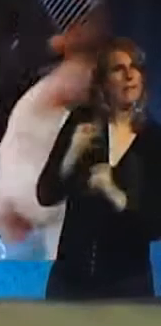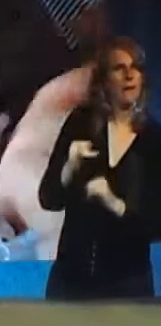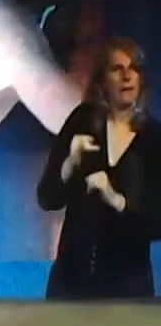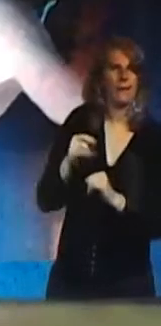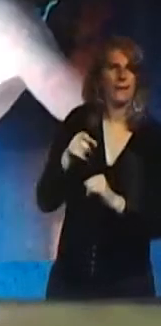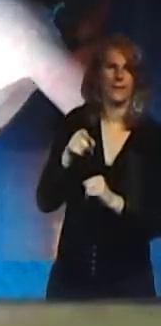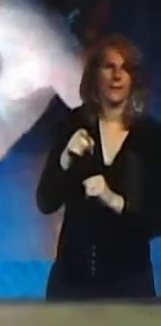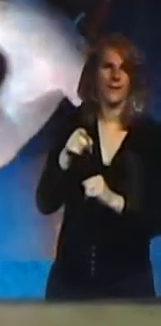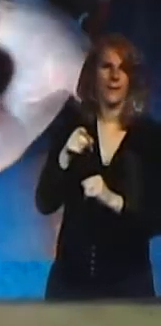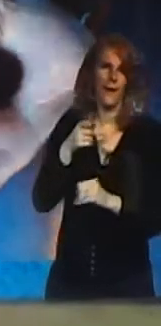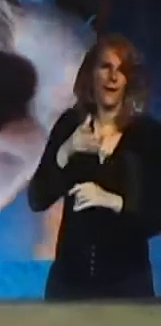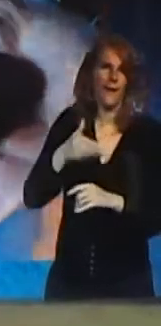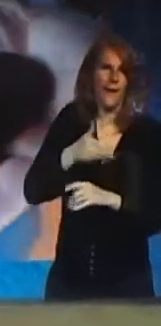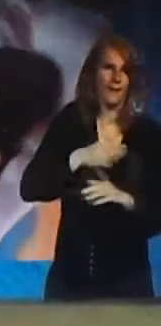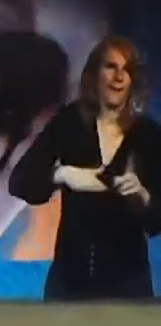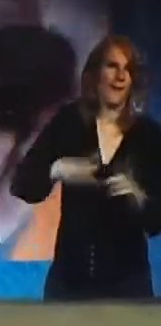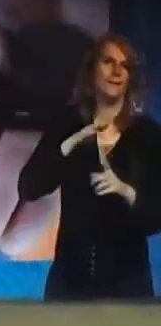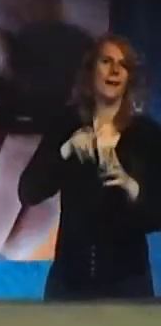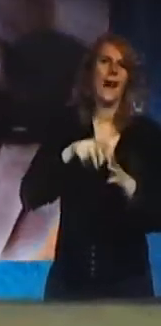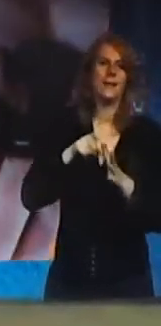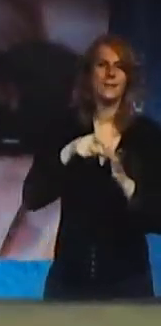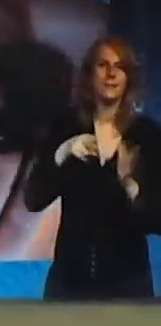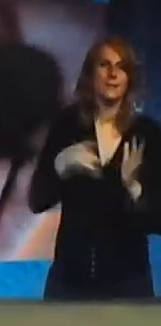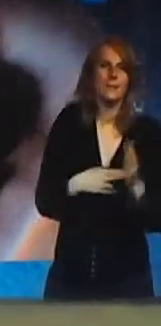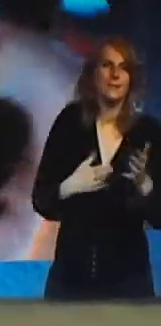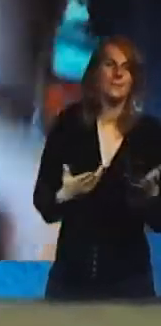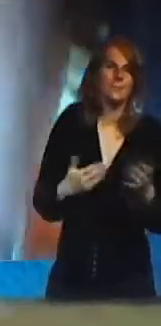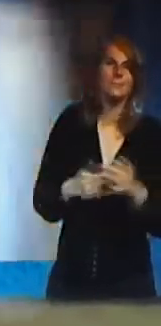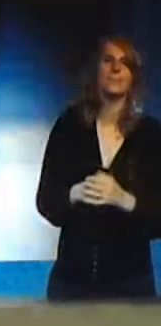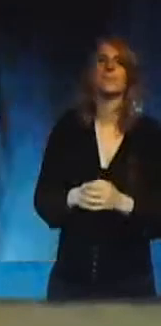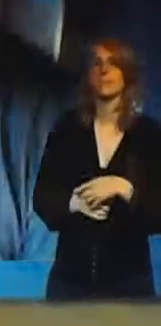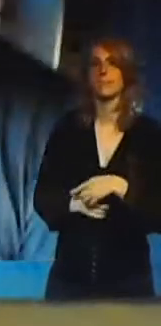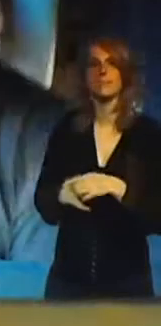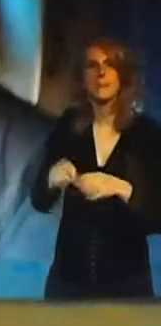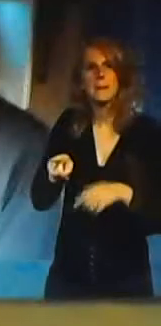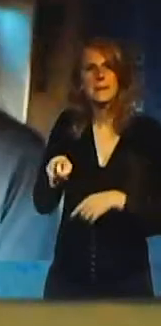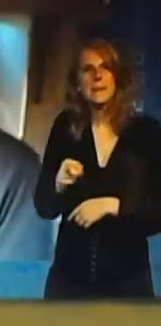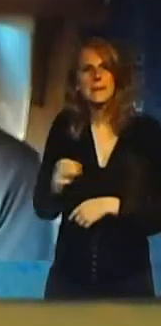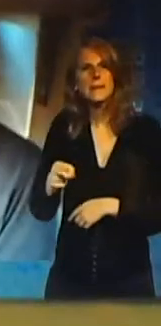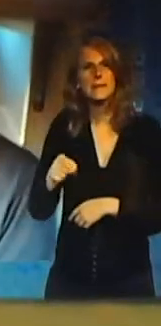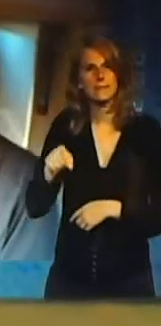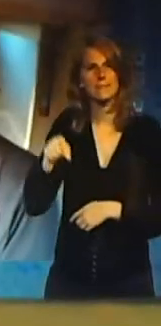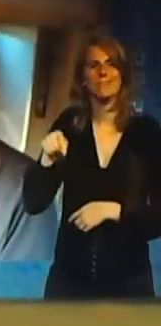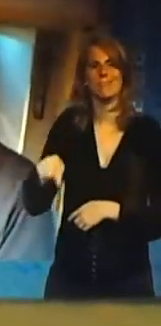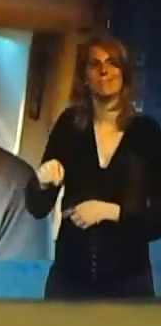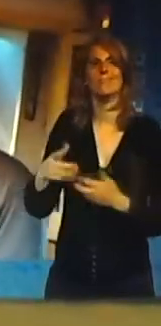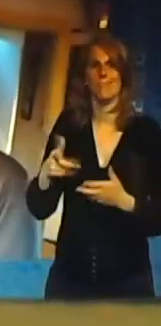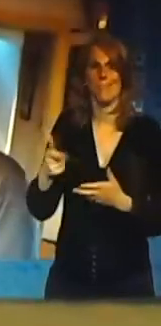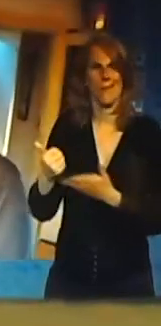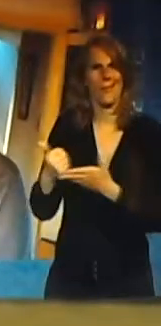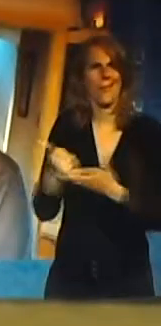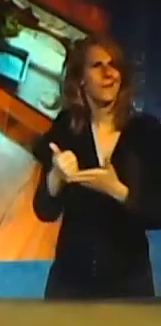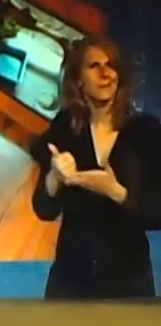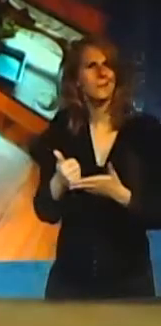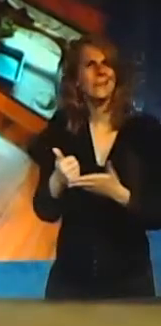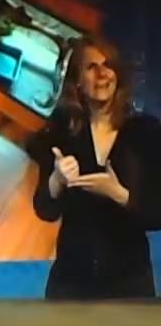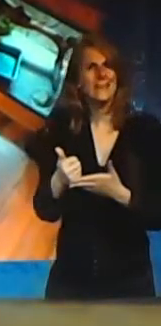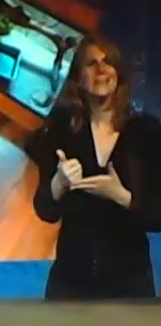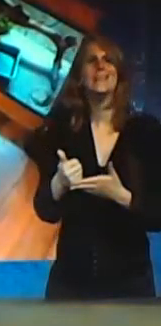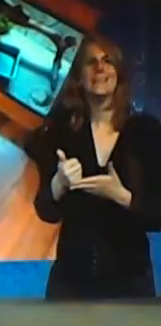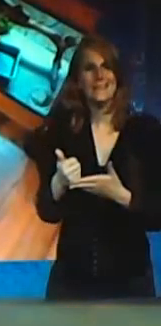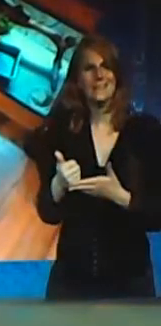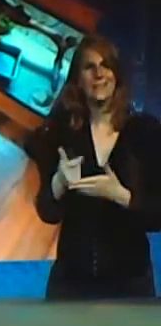sensory effect of a millipede walking on your skin is actually quite therapeutic. It kind of feels like Velcro. You